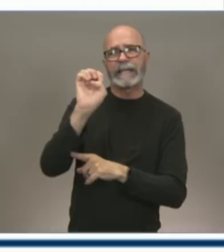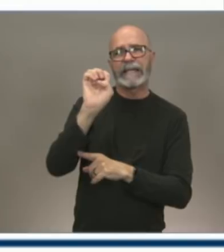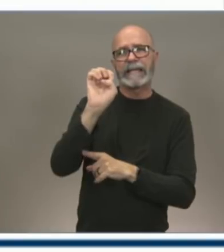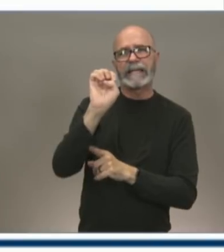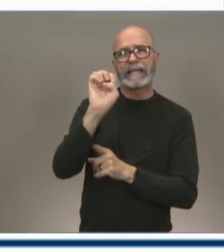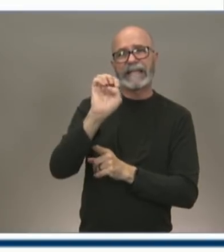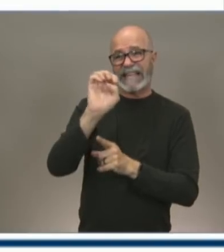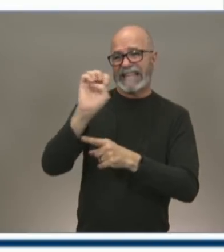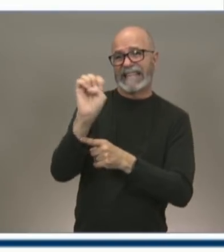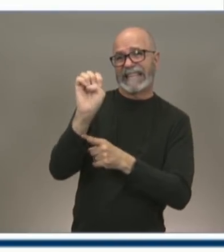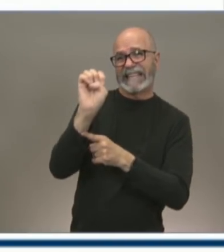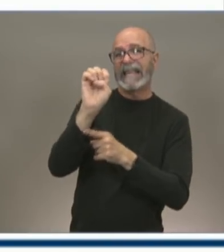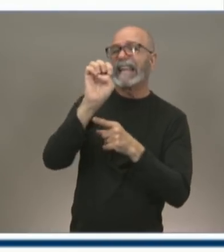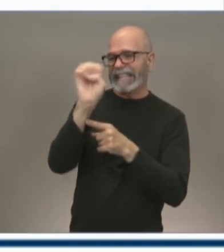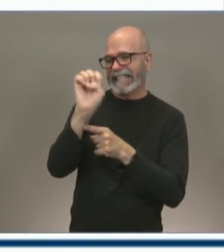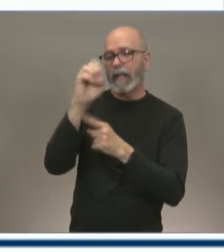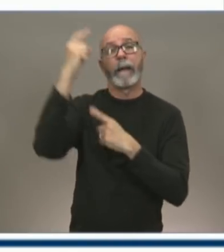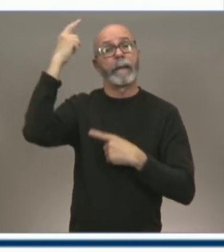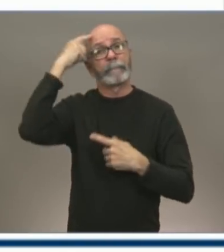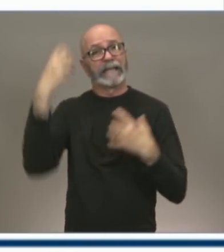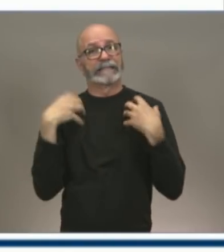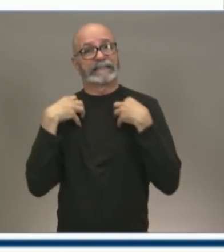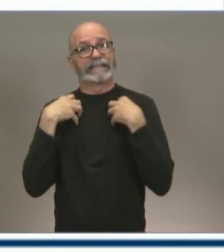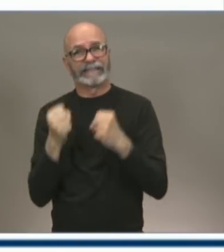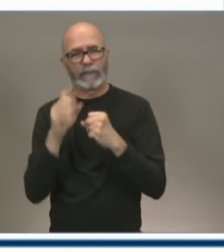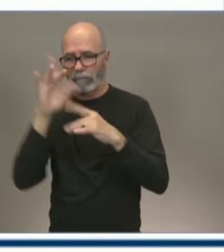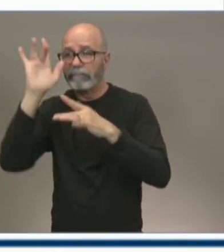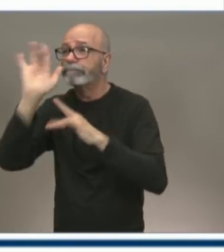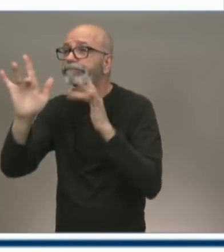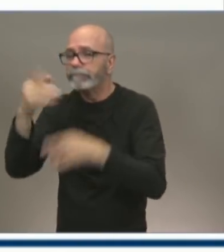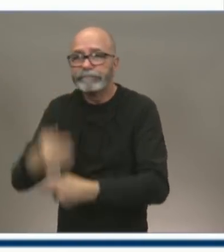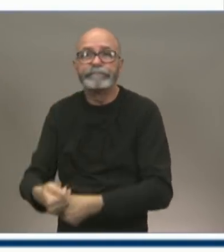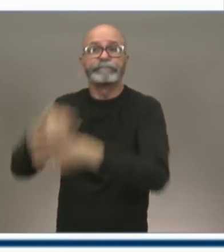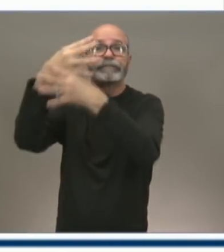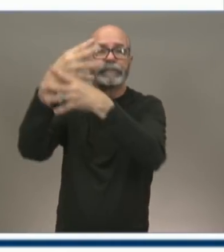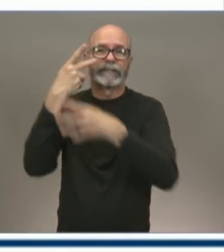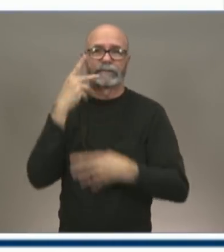charge, and you can find them online at